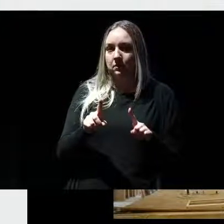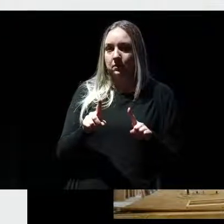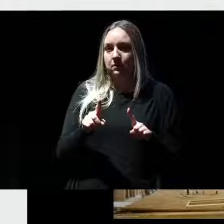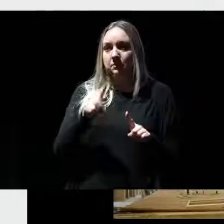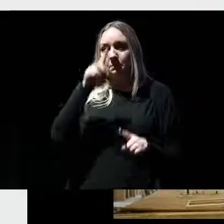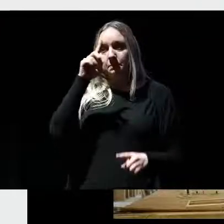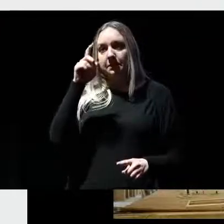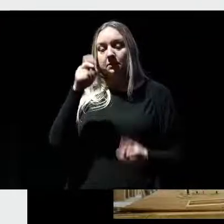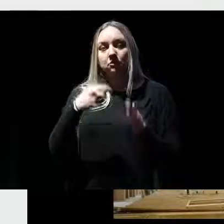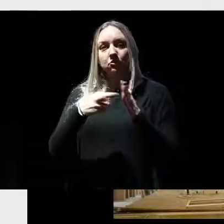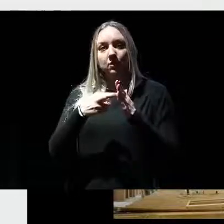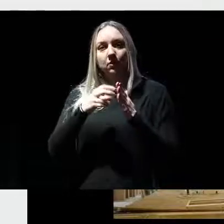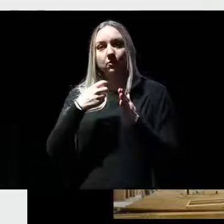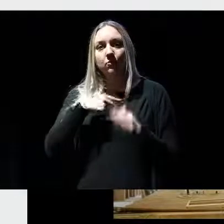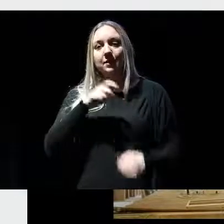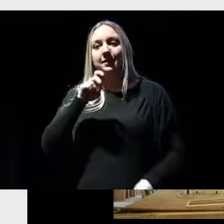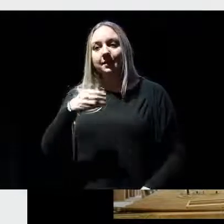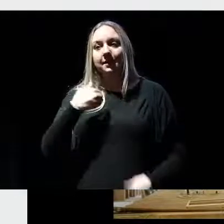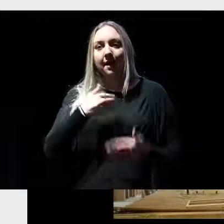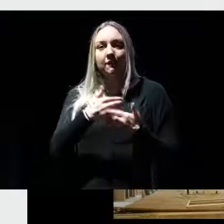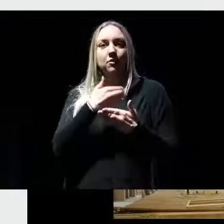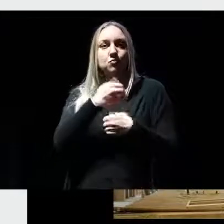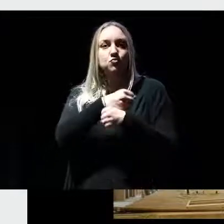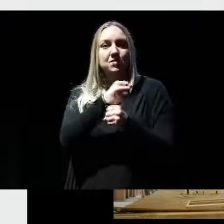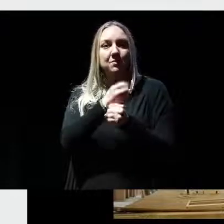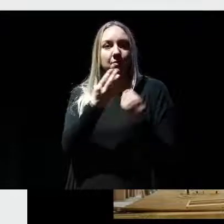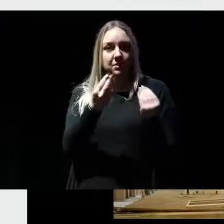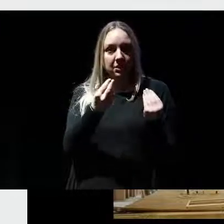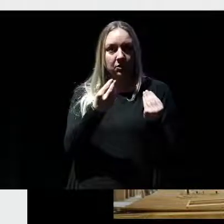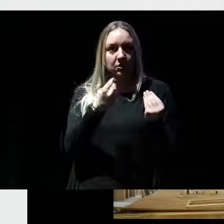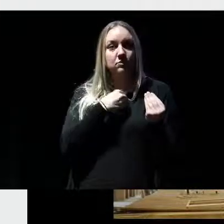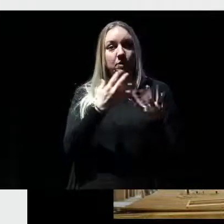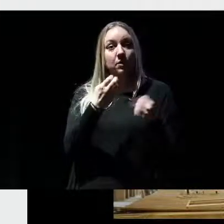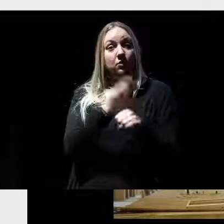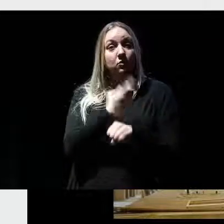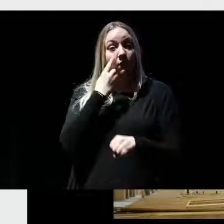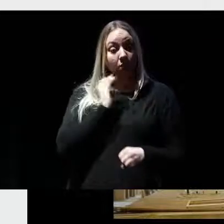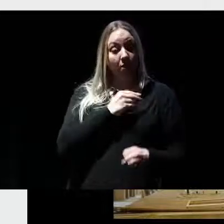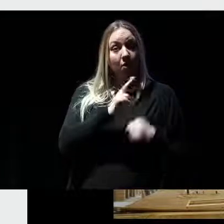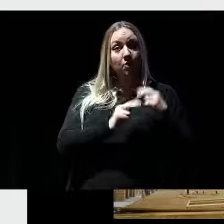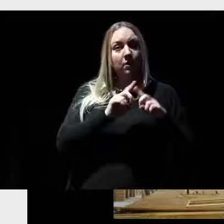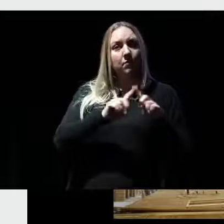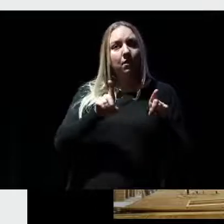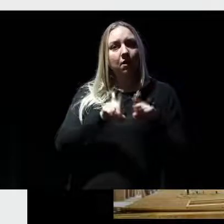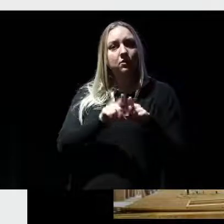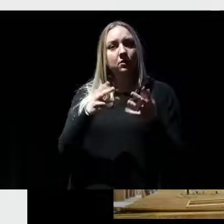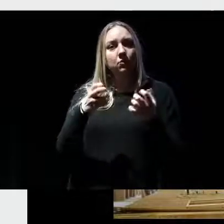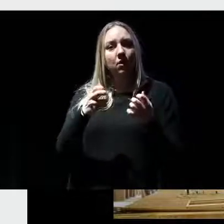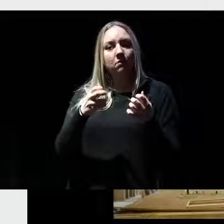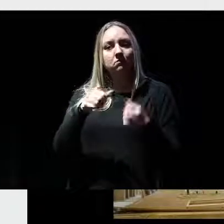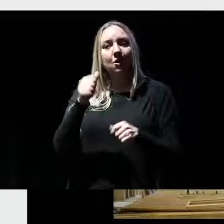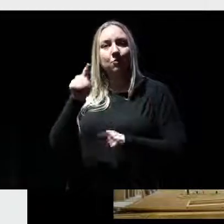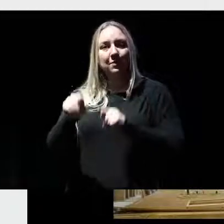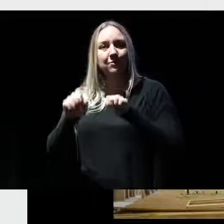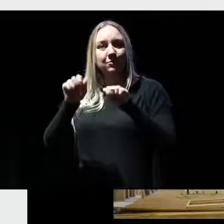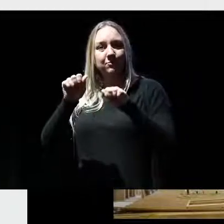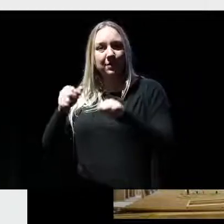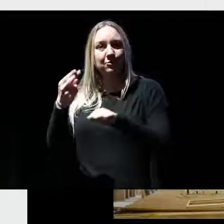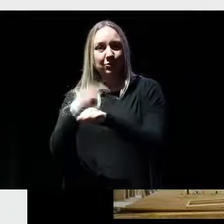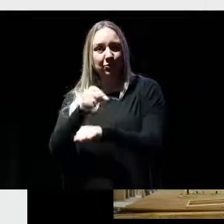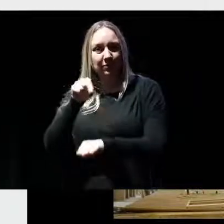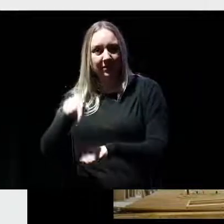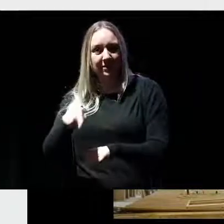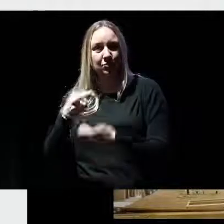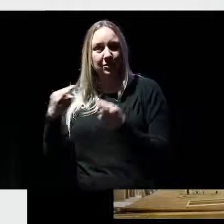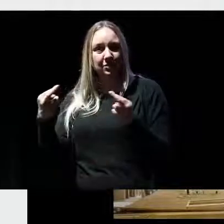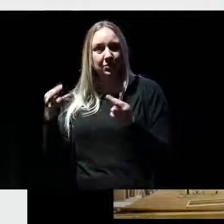prefabrication to not just take place in this building, but to also start to create a pathway for prefabrication to take place in the city